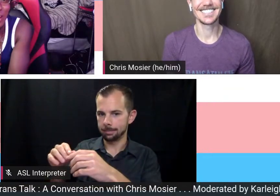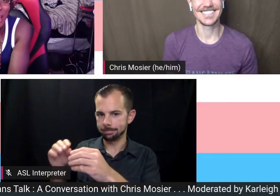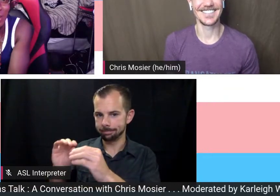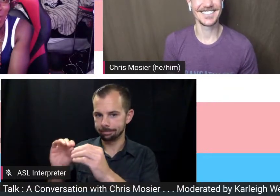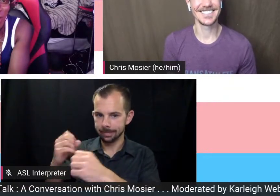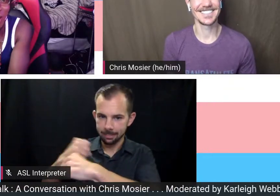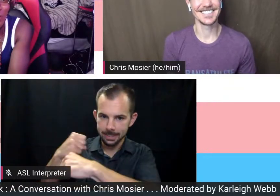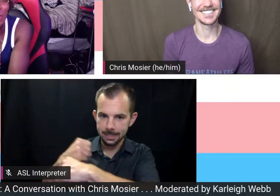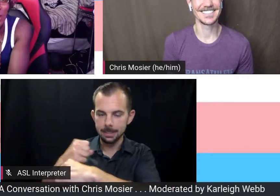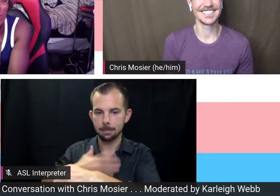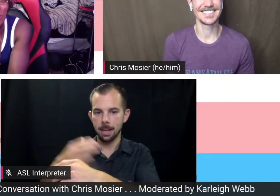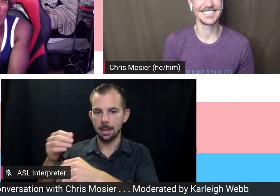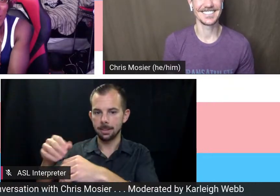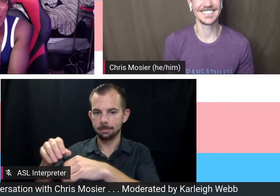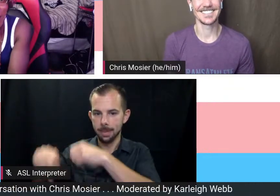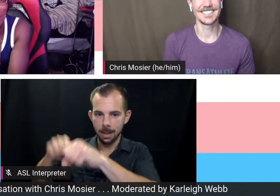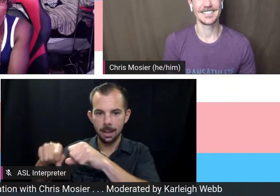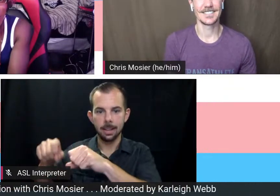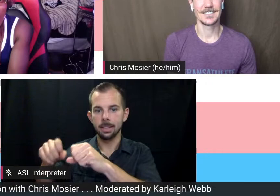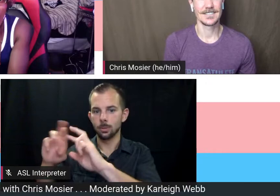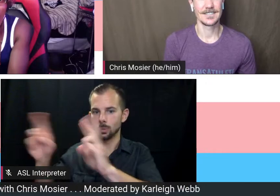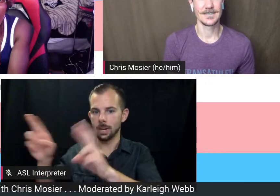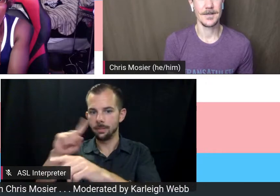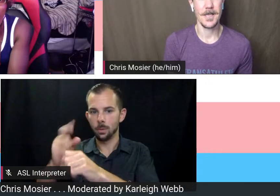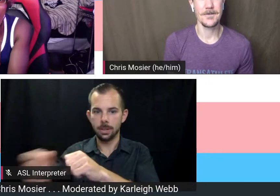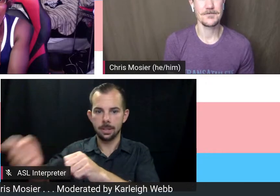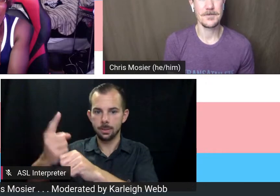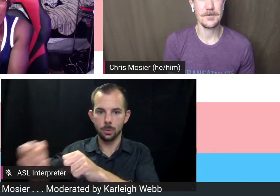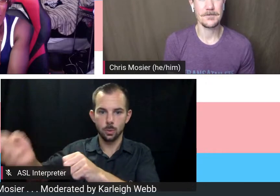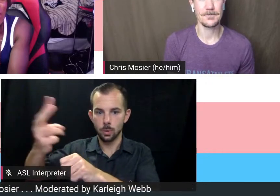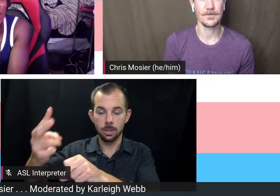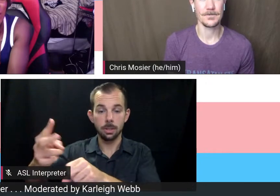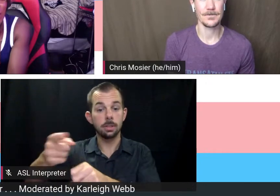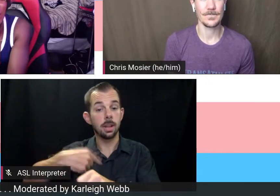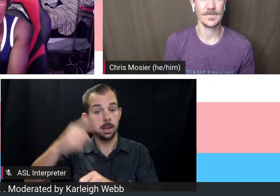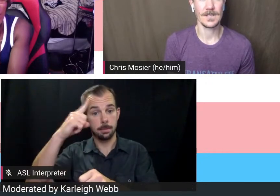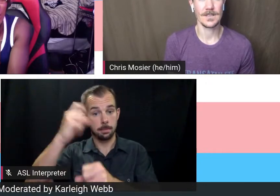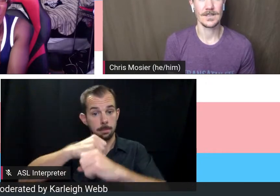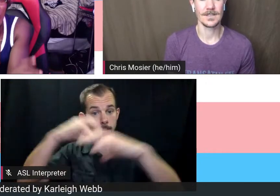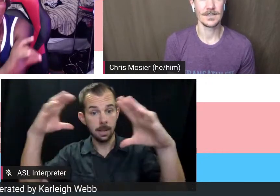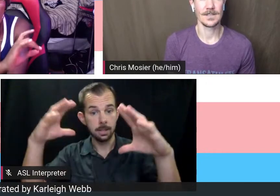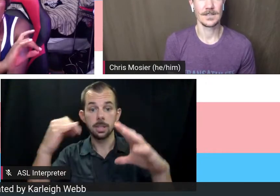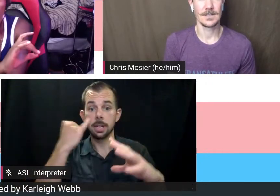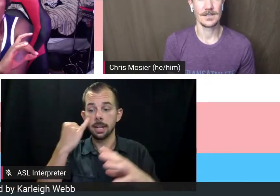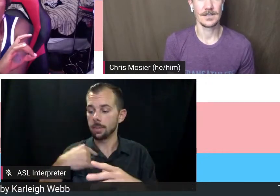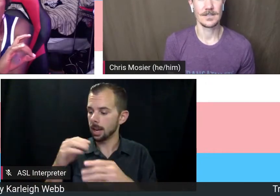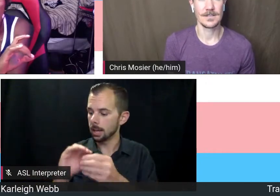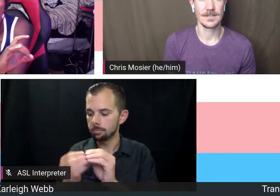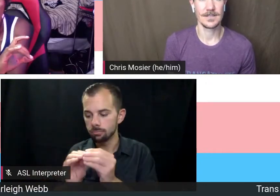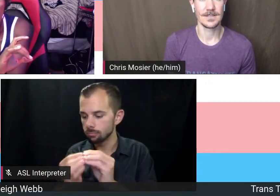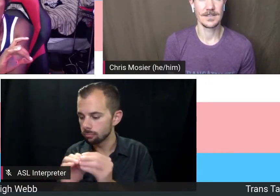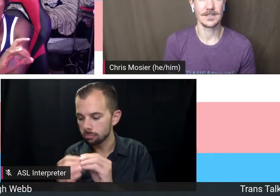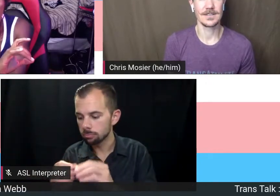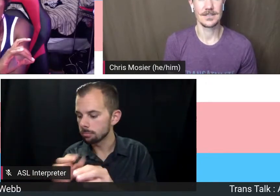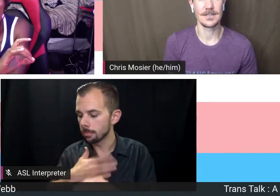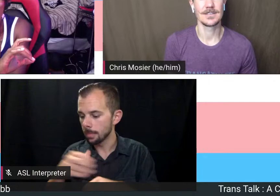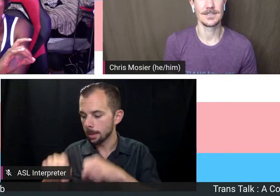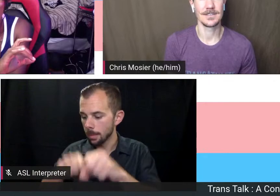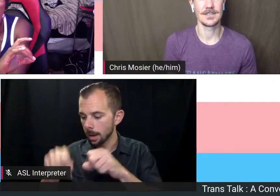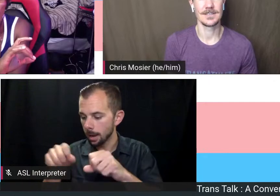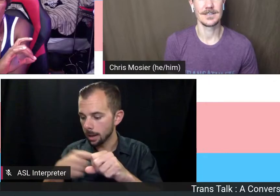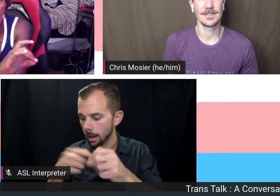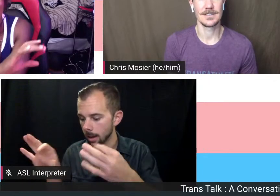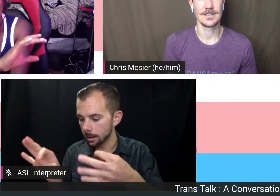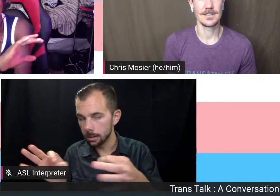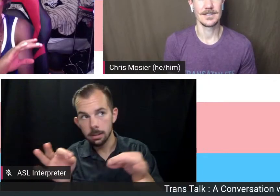transition, and all of a sudden I look up and I see red, white, and blue uniform, probably